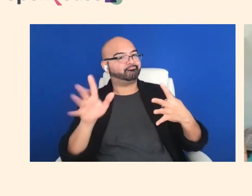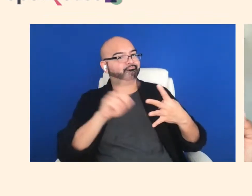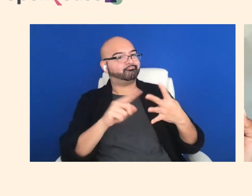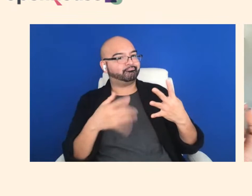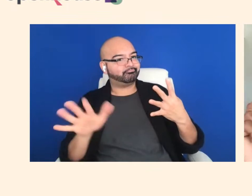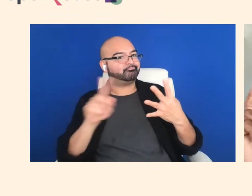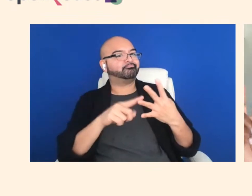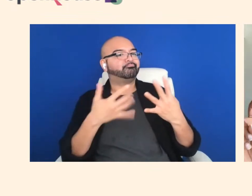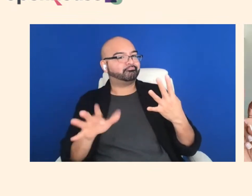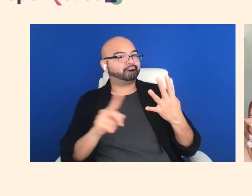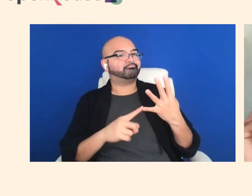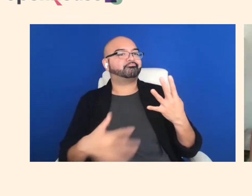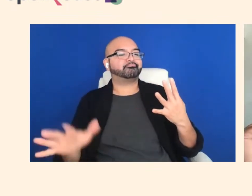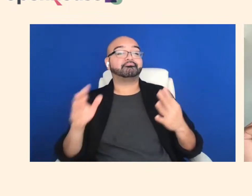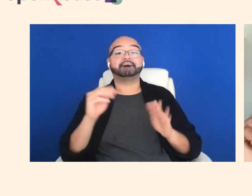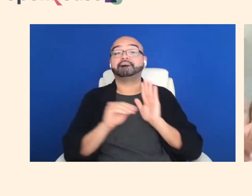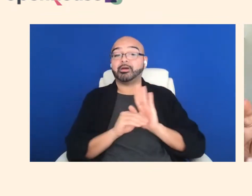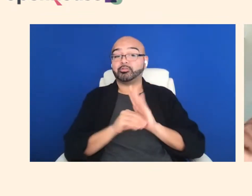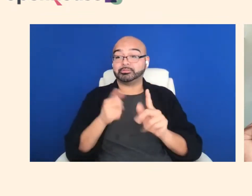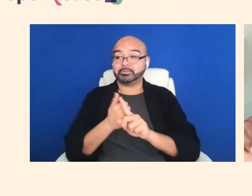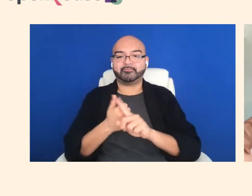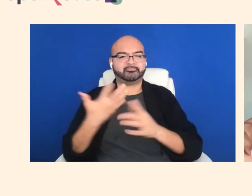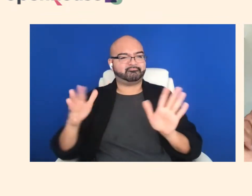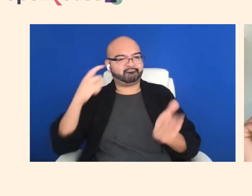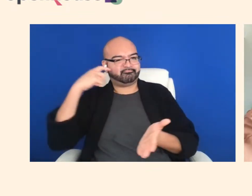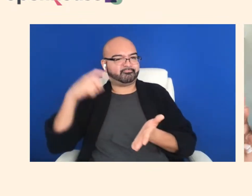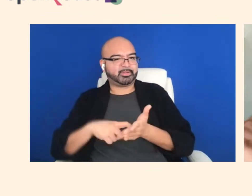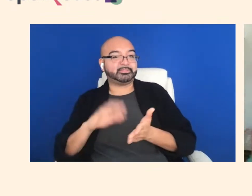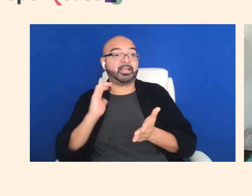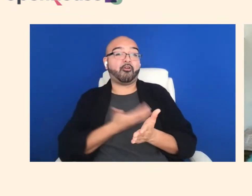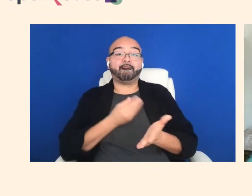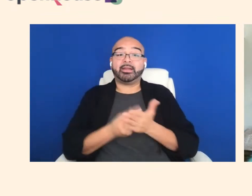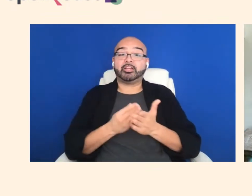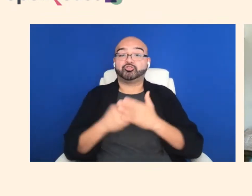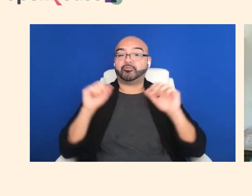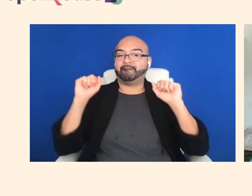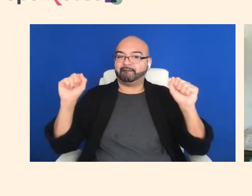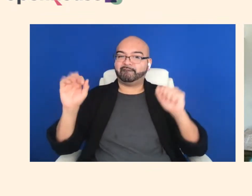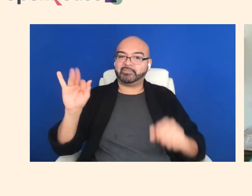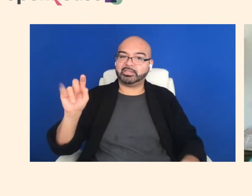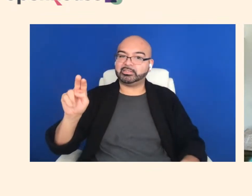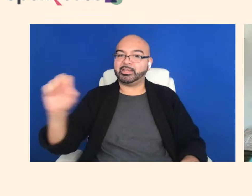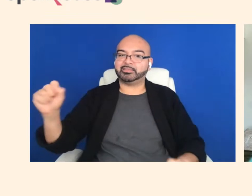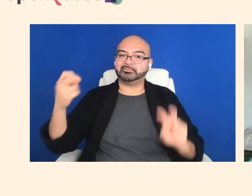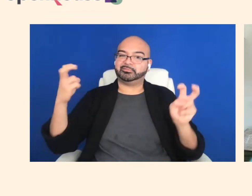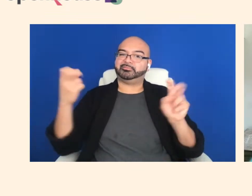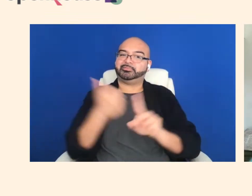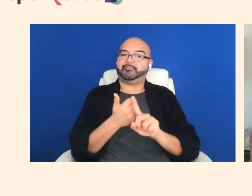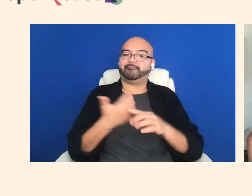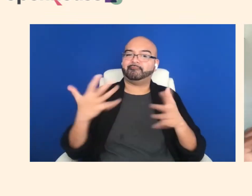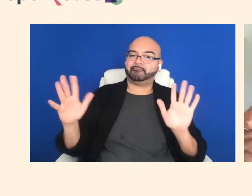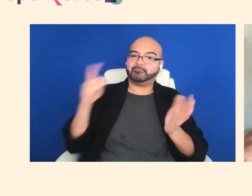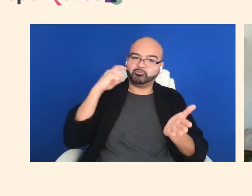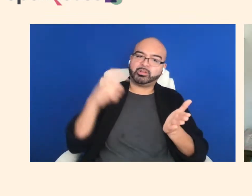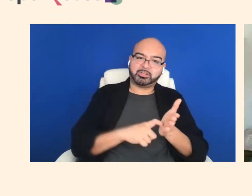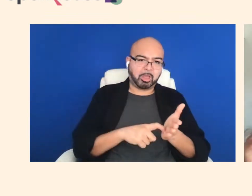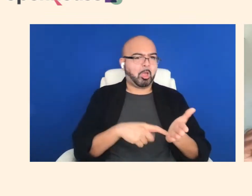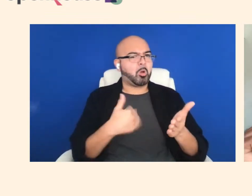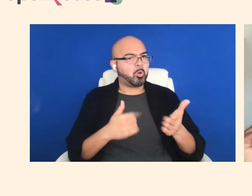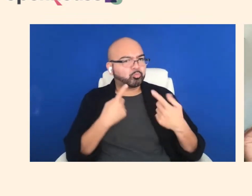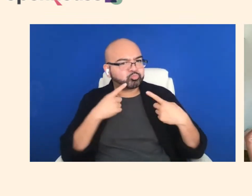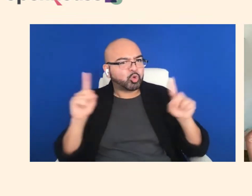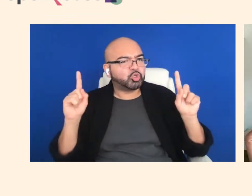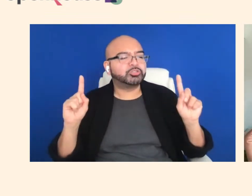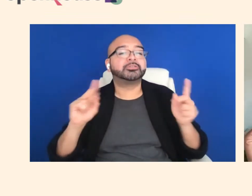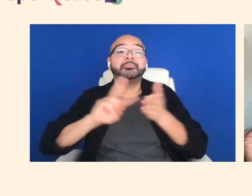our financial fitness, that's a really biased term, but our financial fitness is recognized, we have been able to